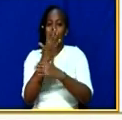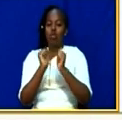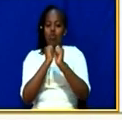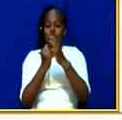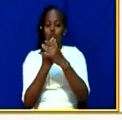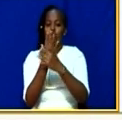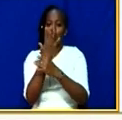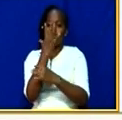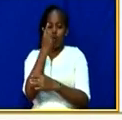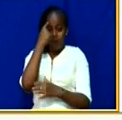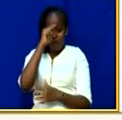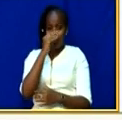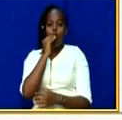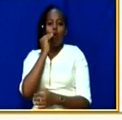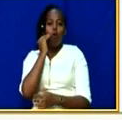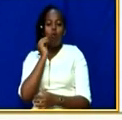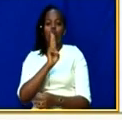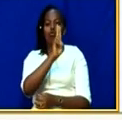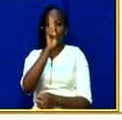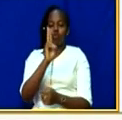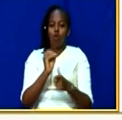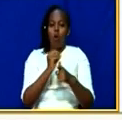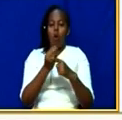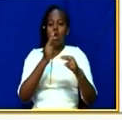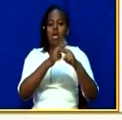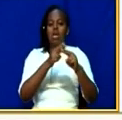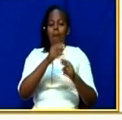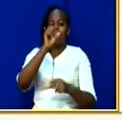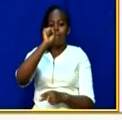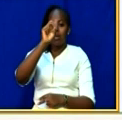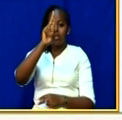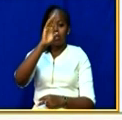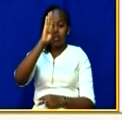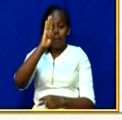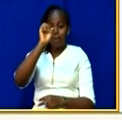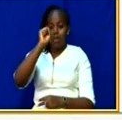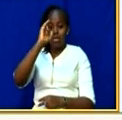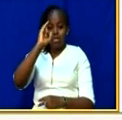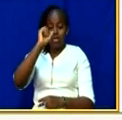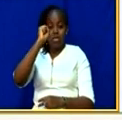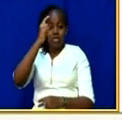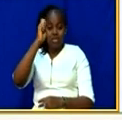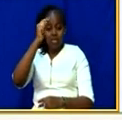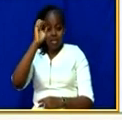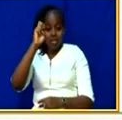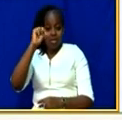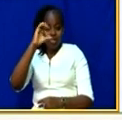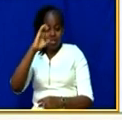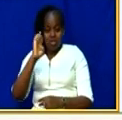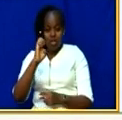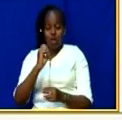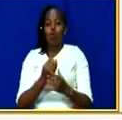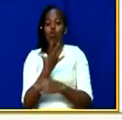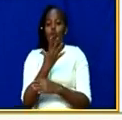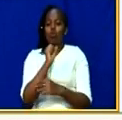for home use. Yeah, it is also known as a subsistence crop. Oh. A crop grown for home use. For home use. Yeah, So crops not, that